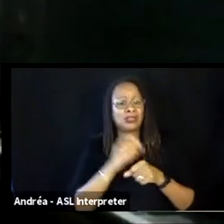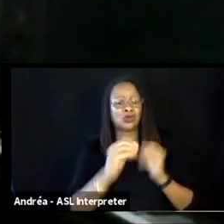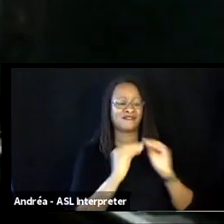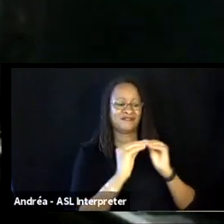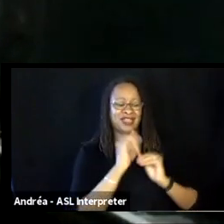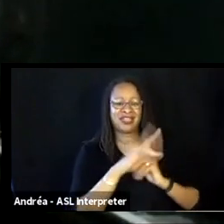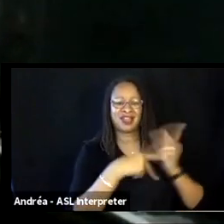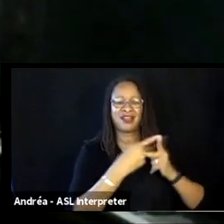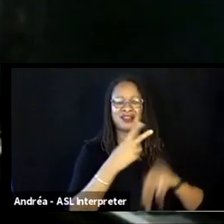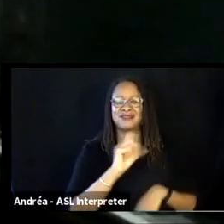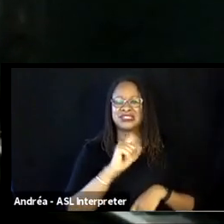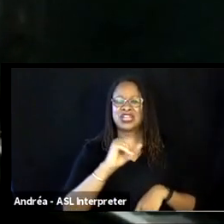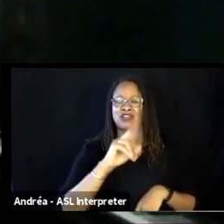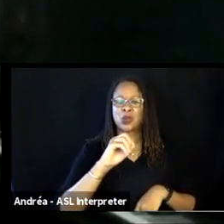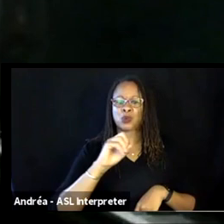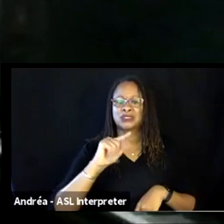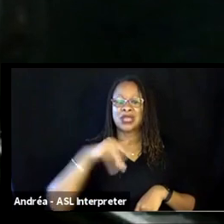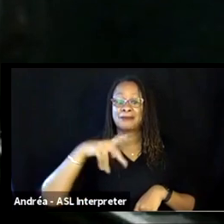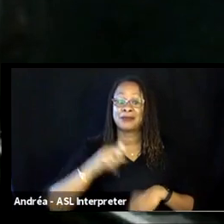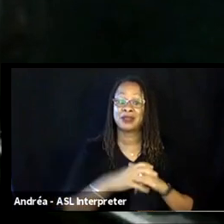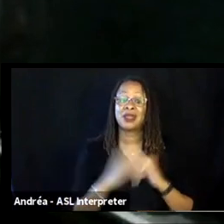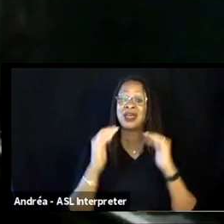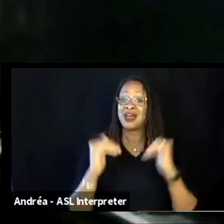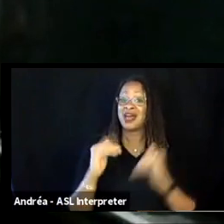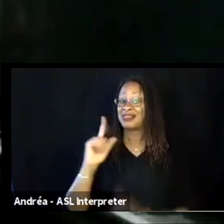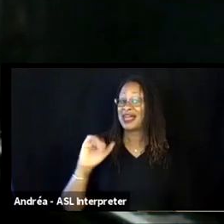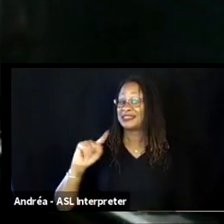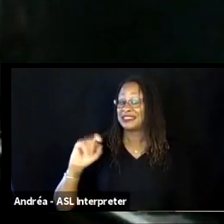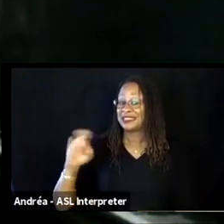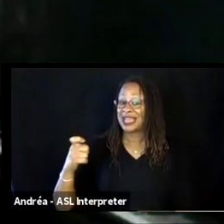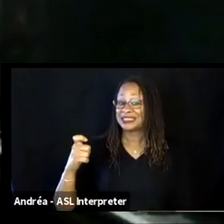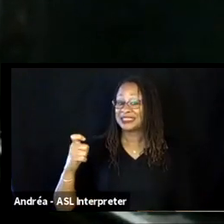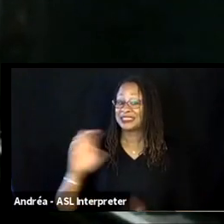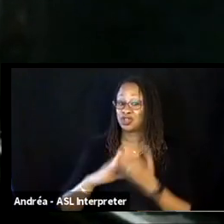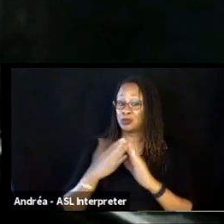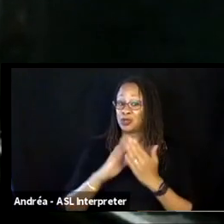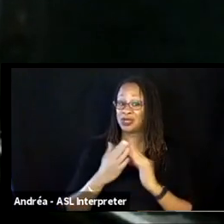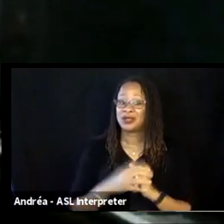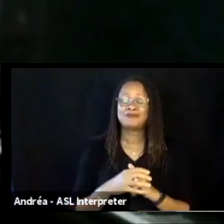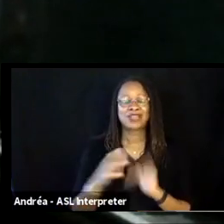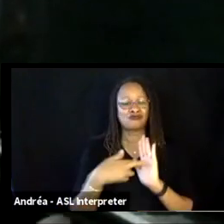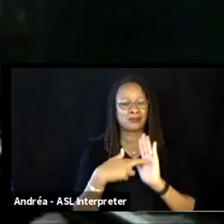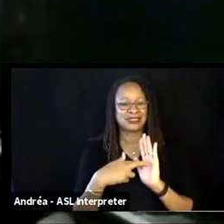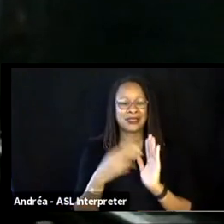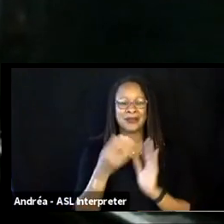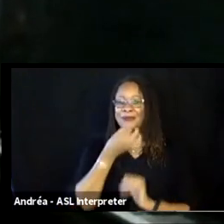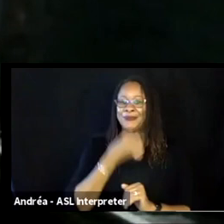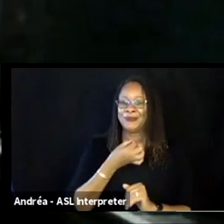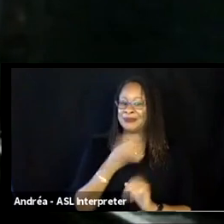those stereotypes as well. Within the Latinx community, the representation was slim to